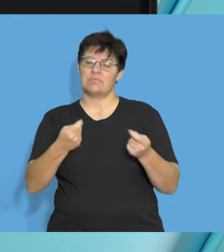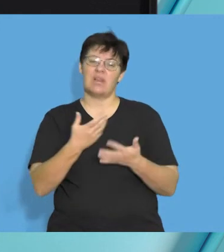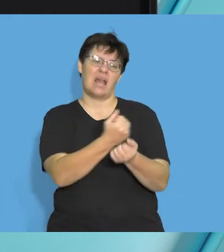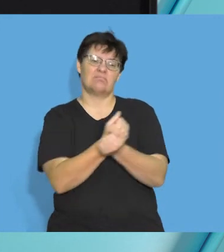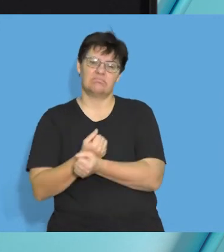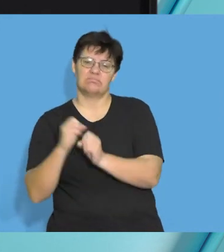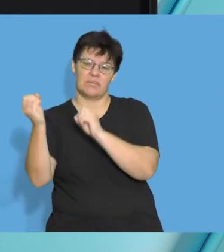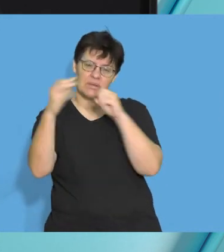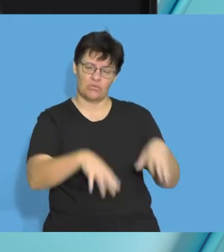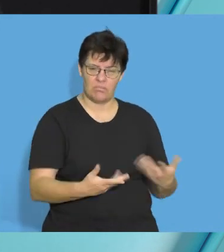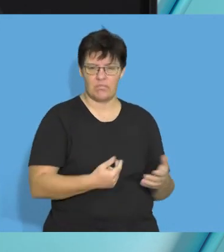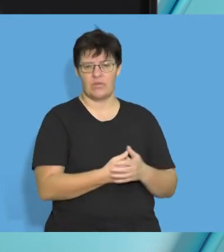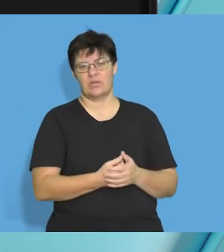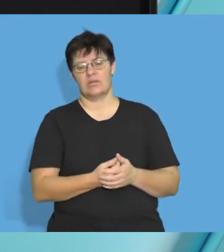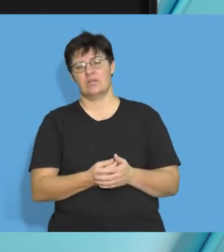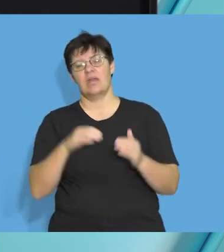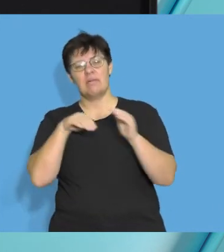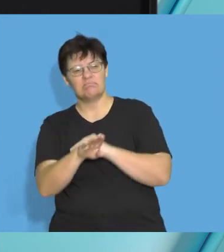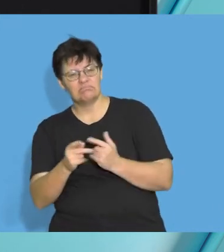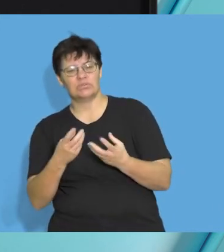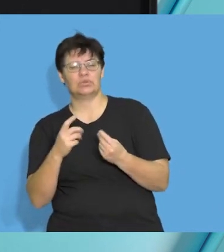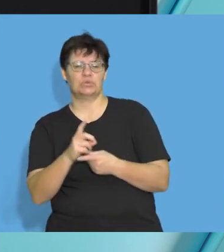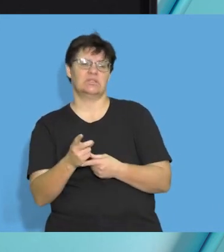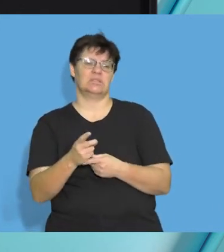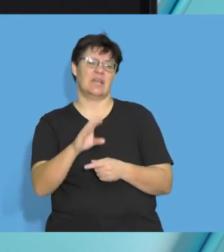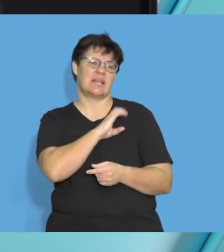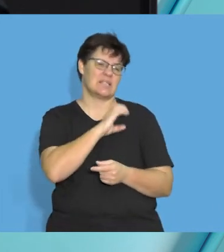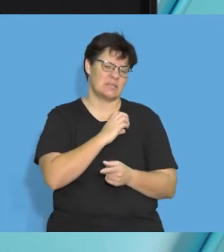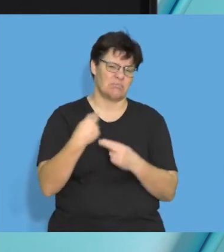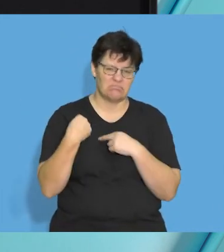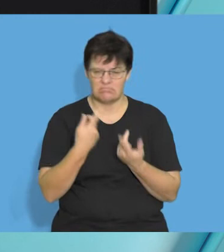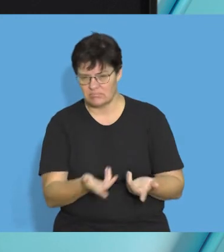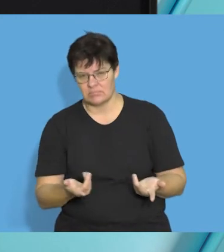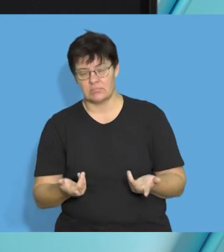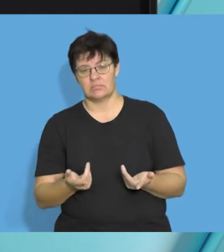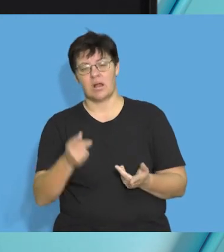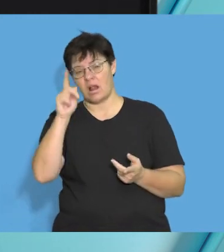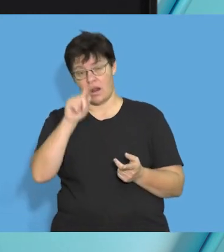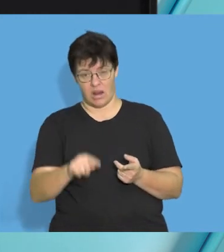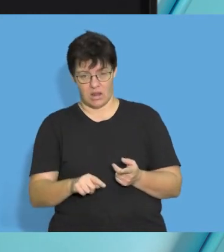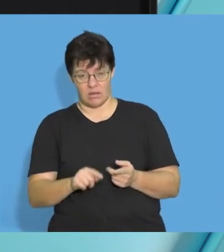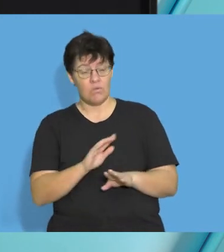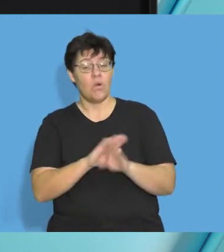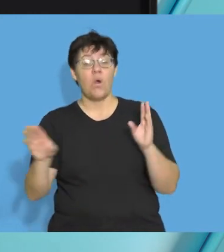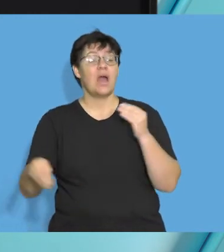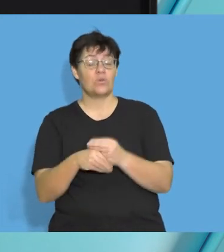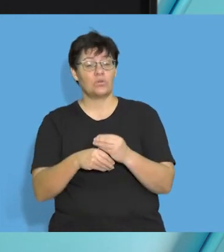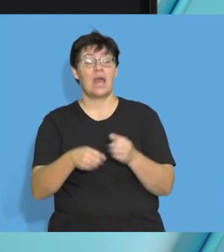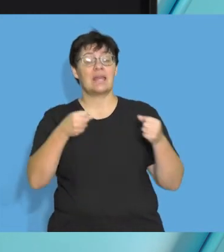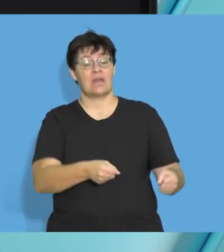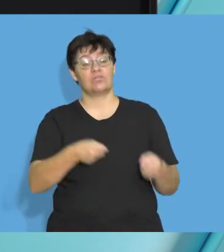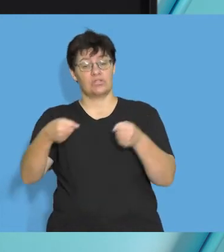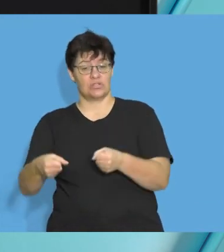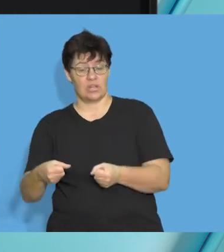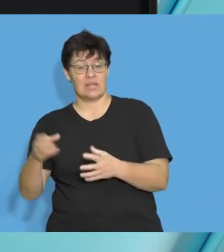purchases, import duties, customs duties, all of them. Do not include carriage on sales.